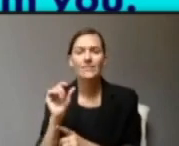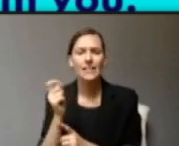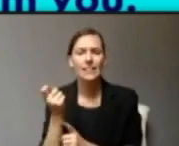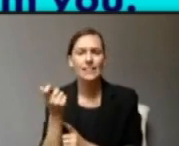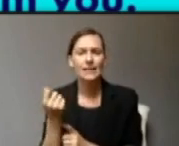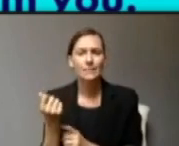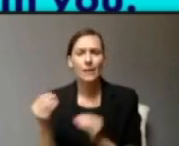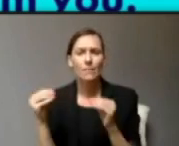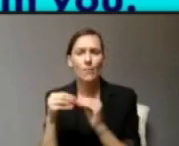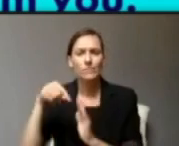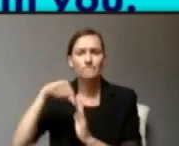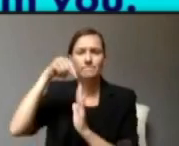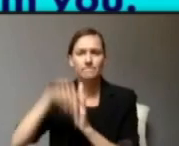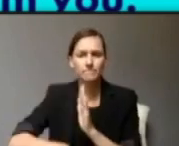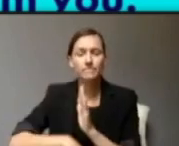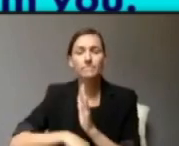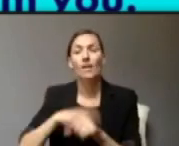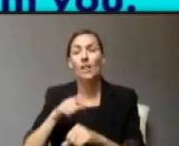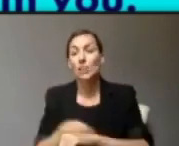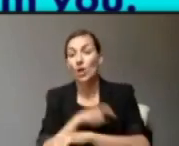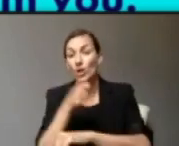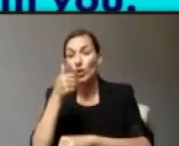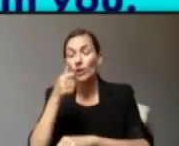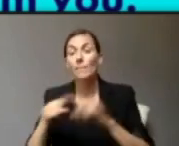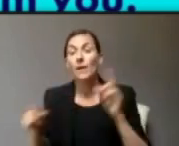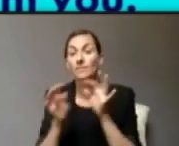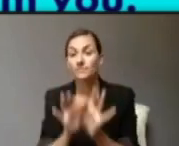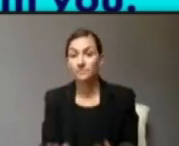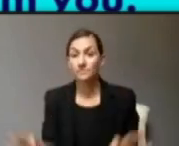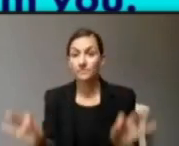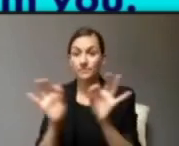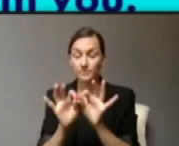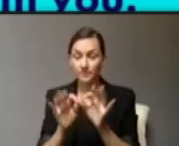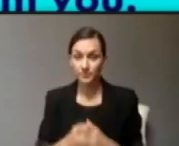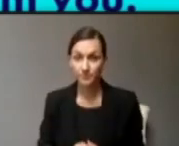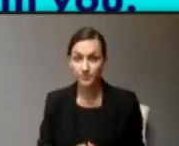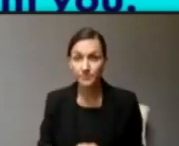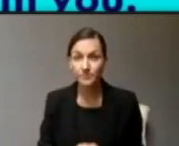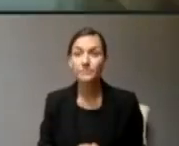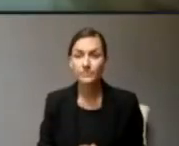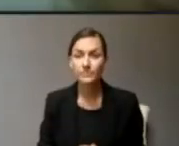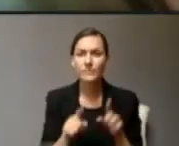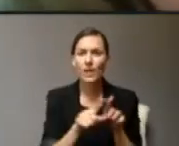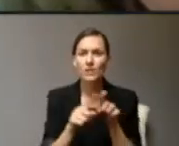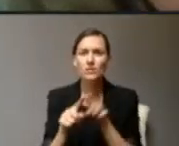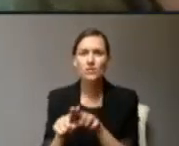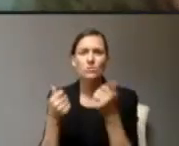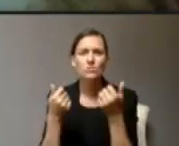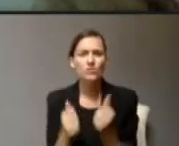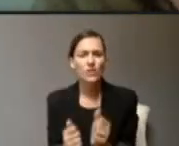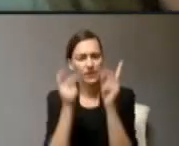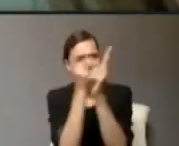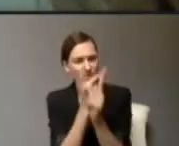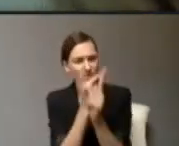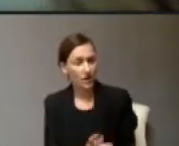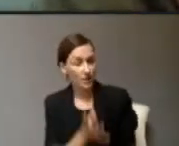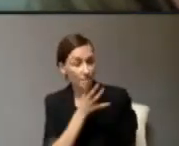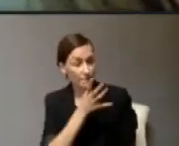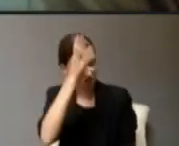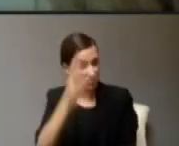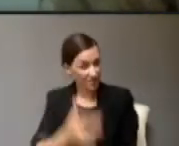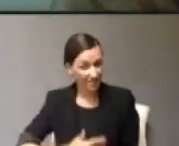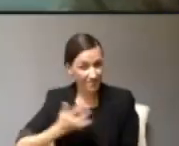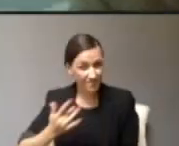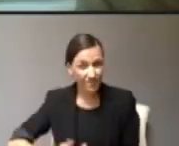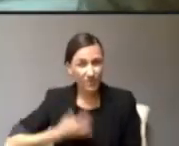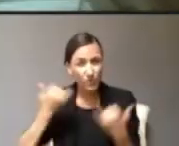longer, but also incredibly important. That survey is also trying to gauge how parents are feeling right now in the middle